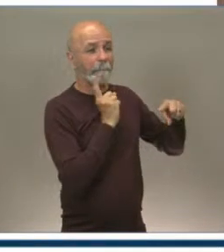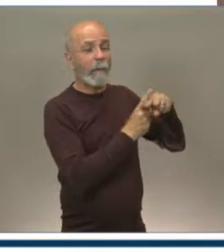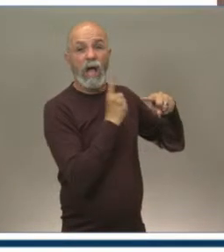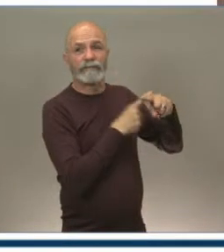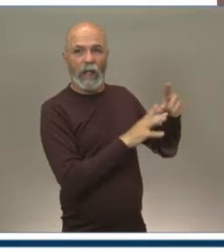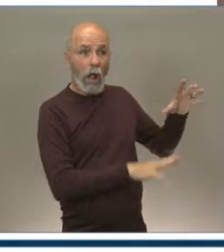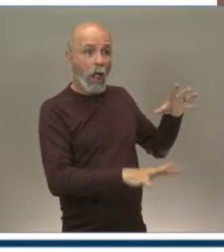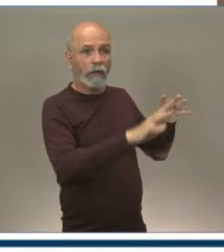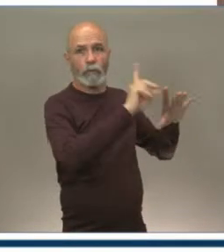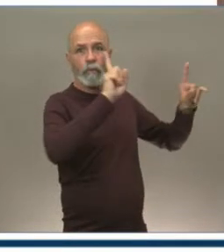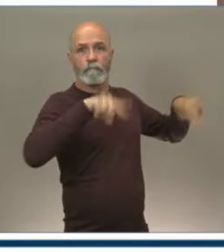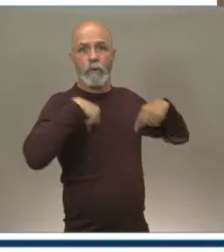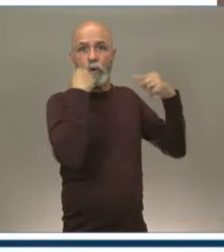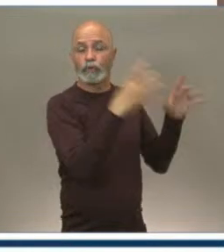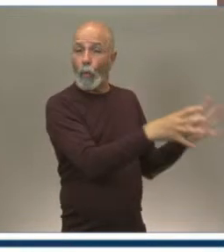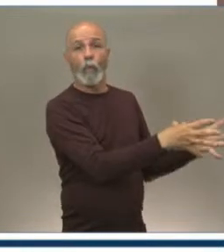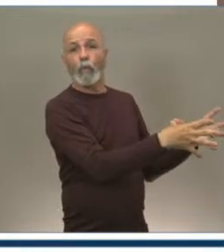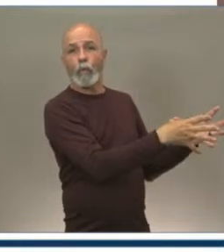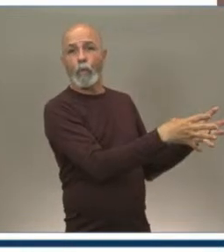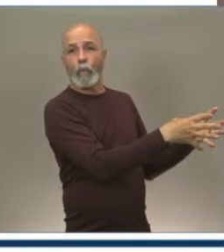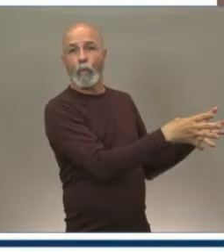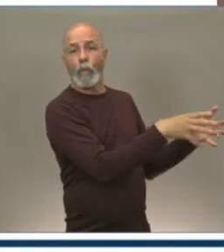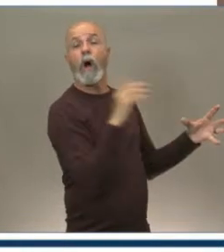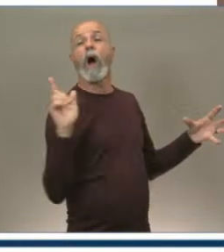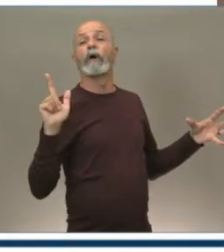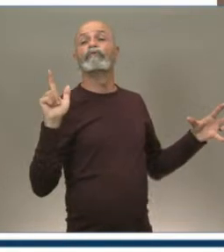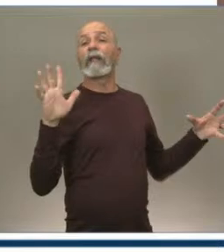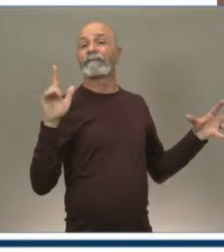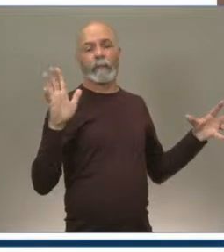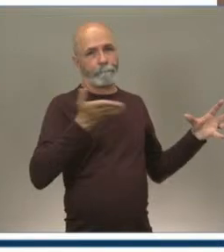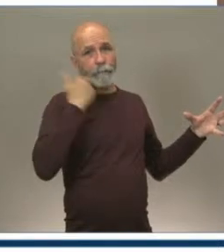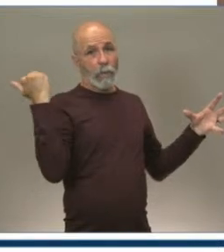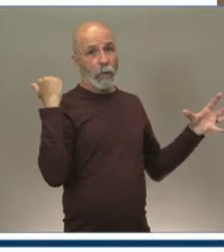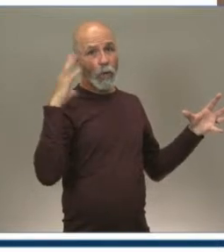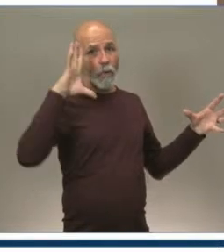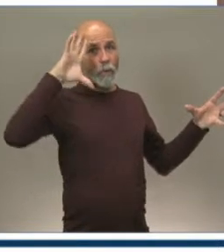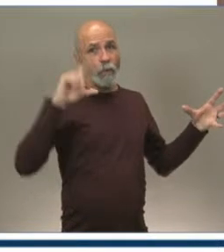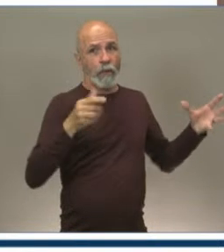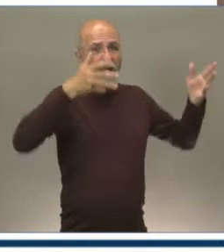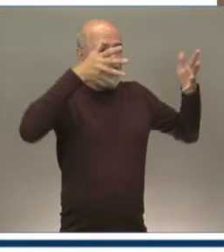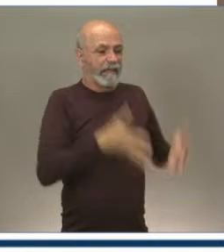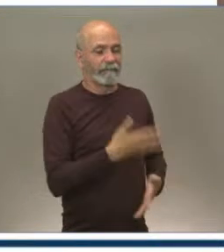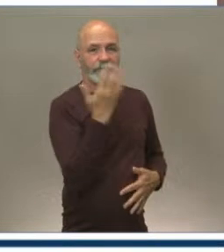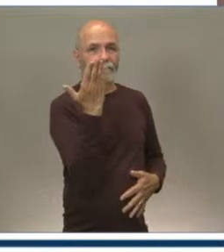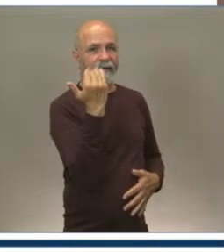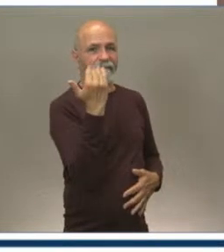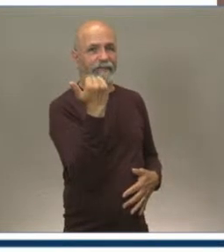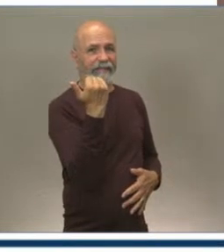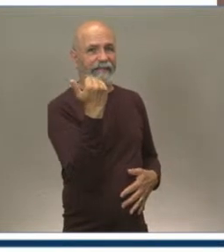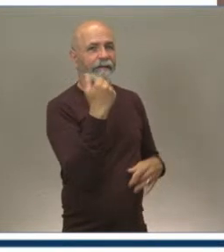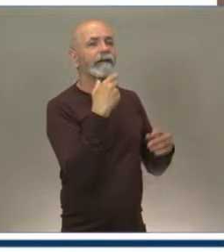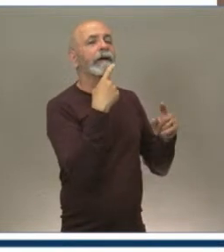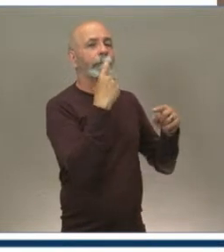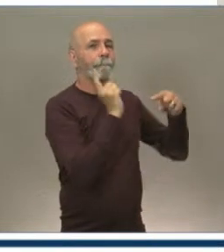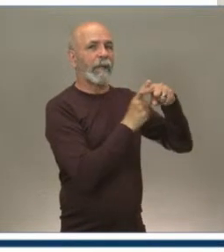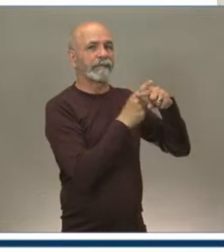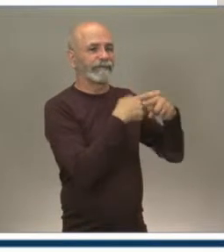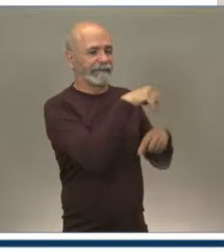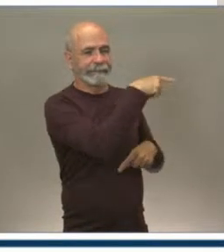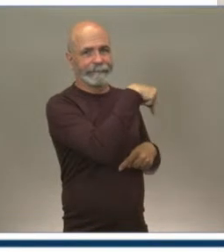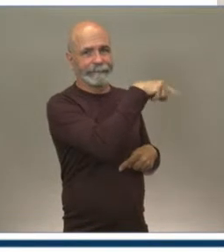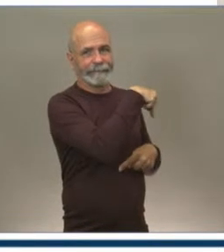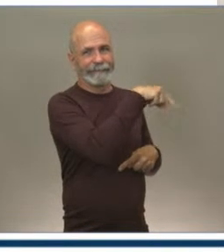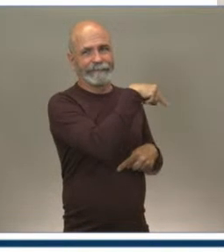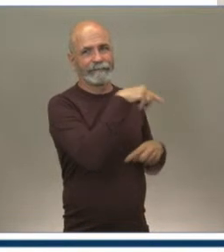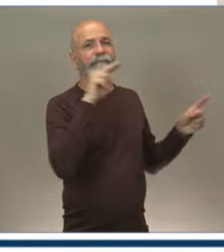25 of those cases have resolved. So we have currently 15 active cases across the entire province. Move on to